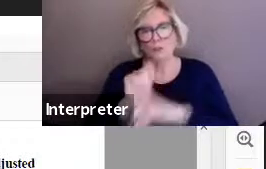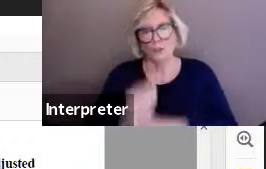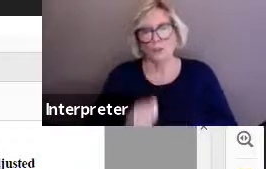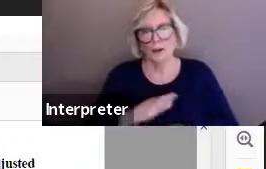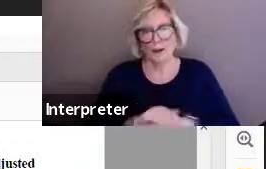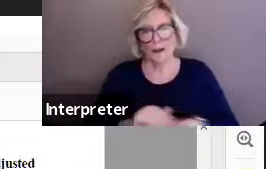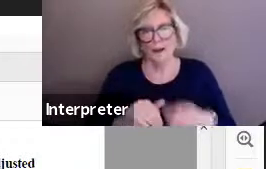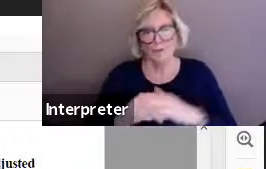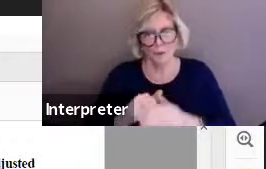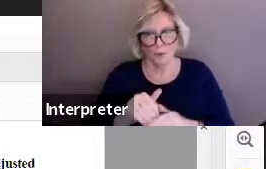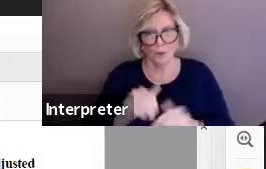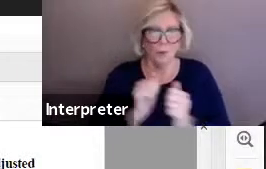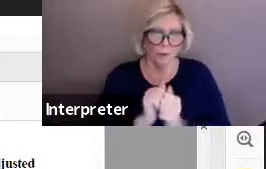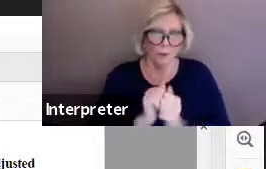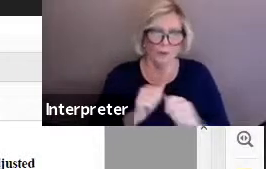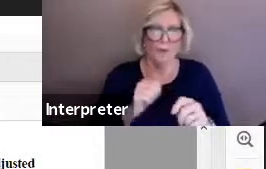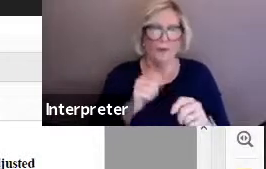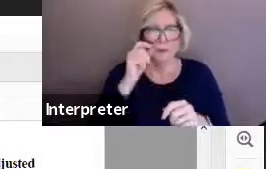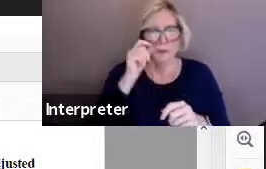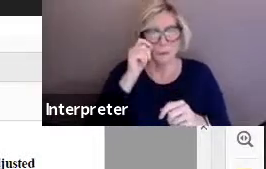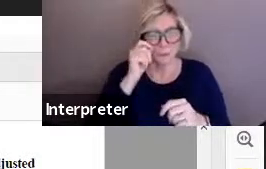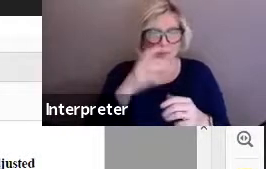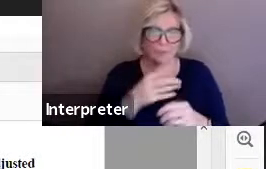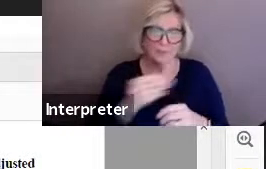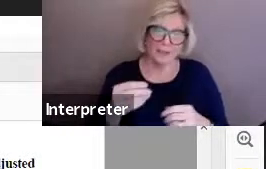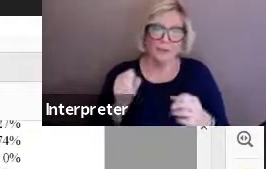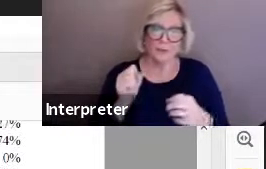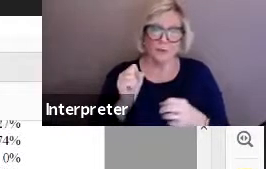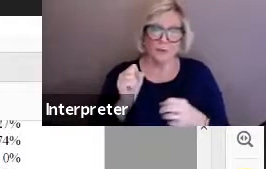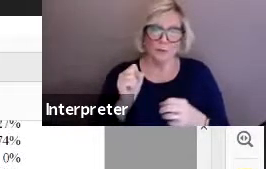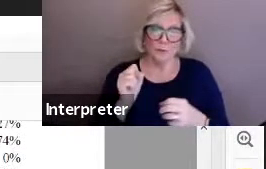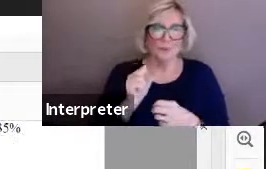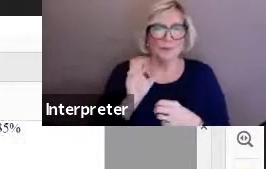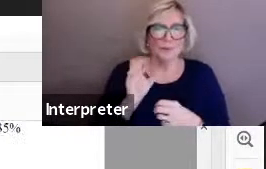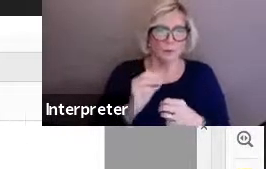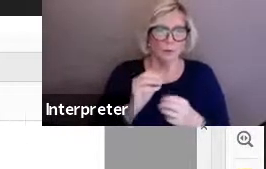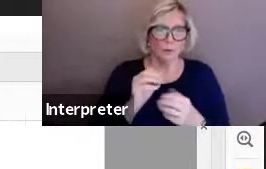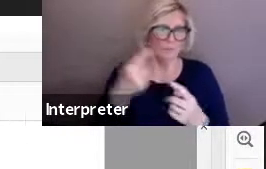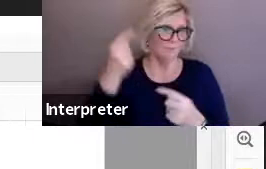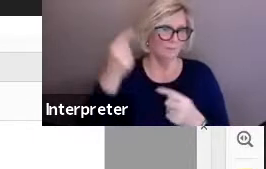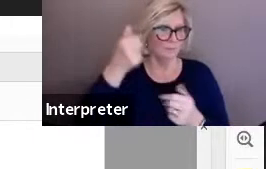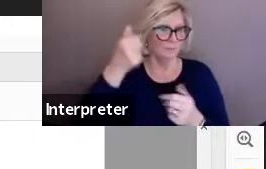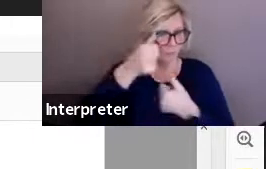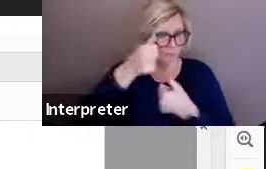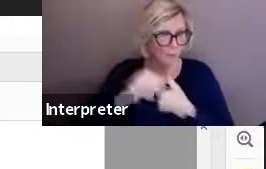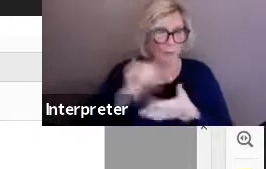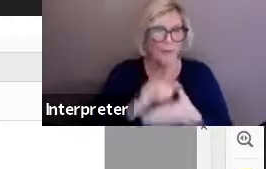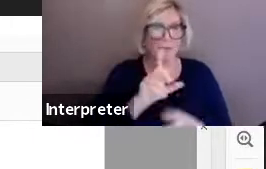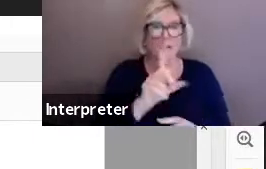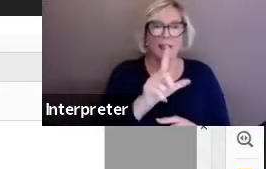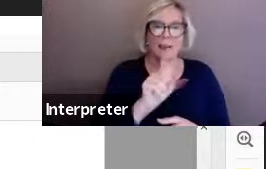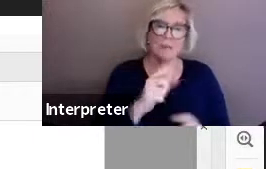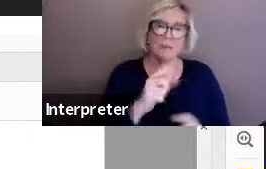uncertainty going forward for these boards. And so with that in mind, what DLS is recommending here with the BRFA is rejecting